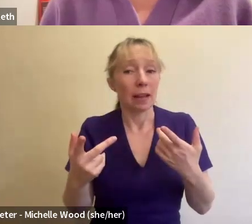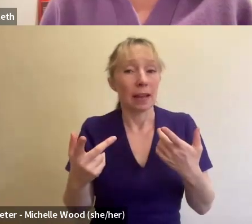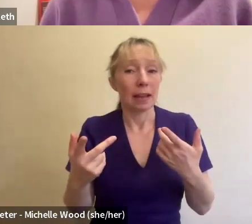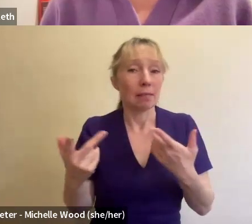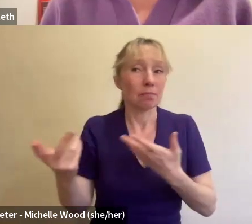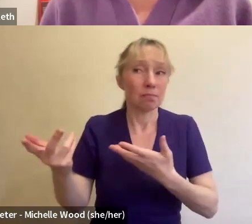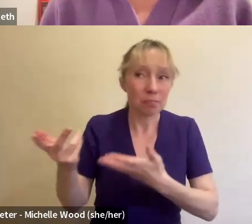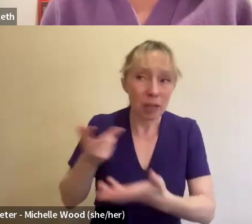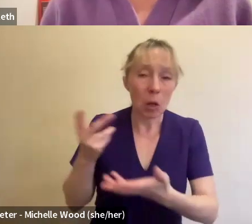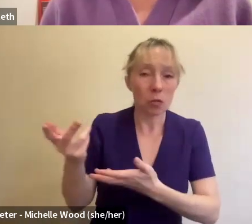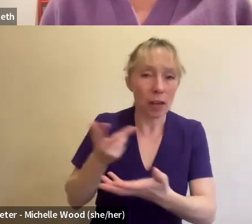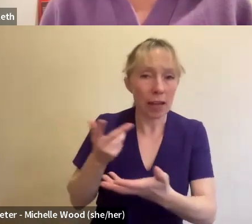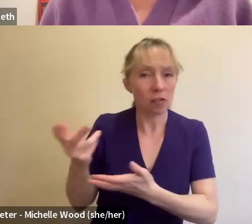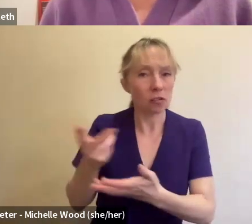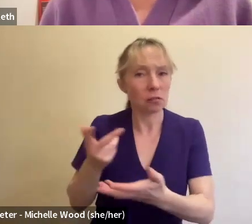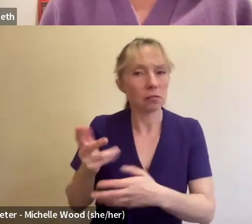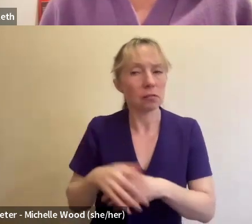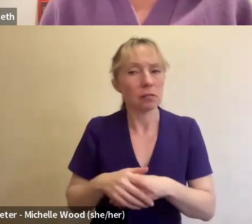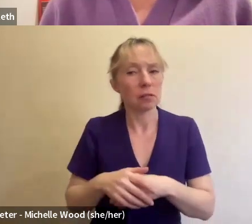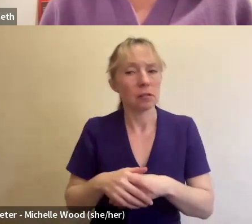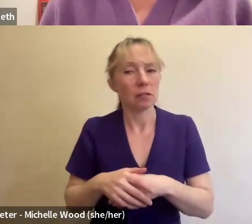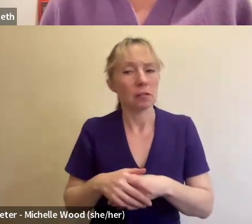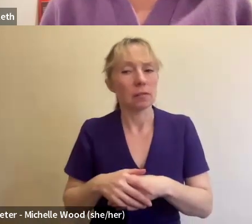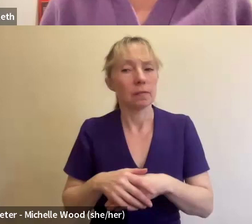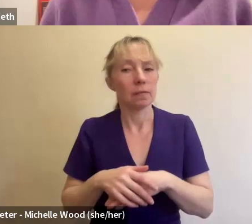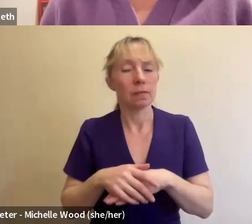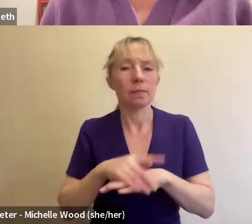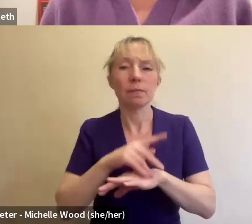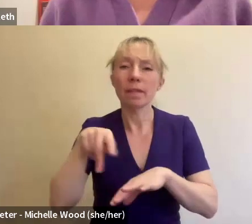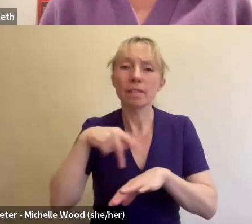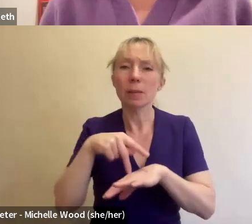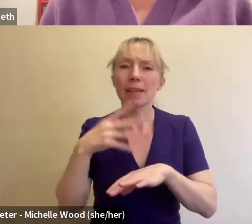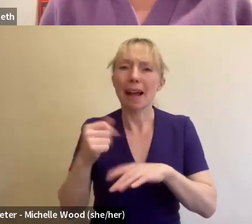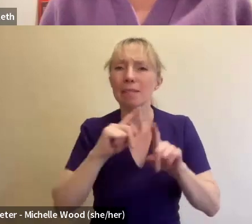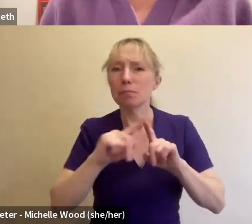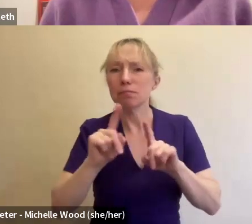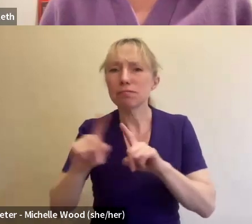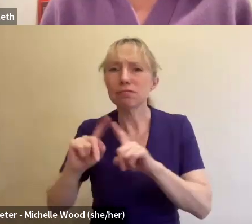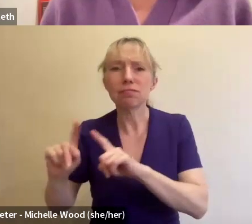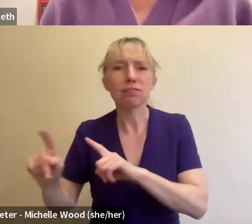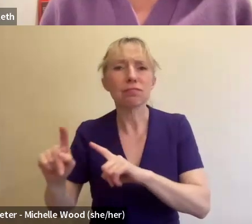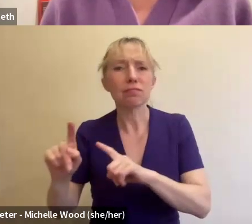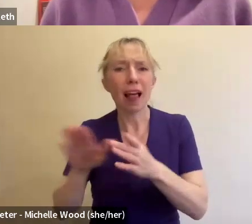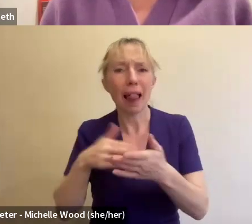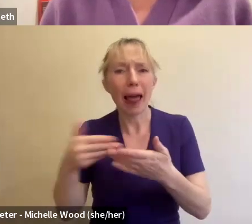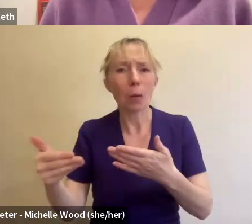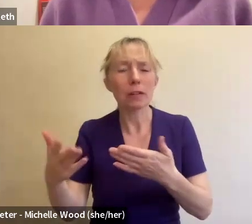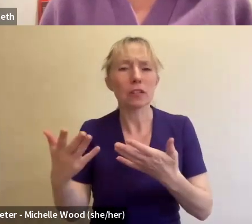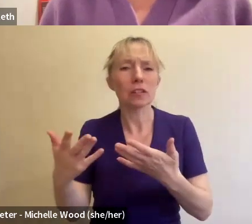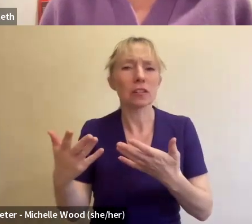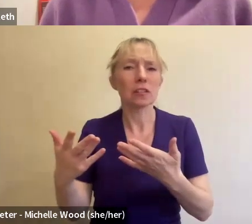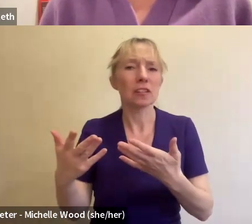negotiation. And since Philippines is multilingual and it's an anglophone country, translation by default